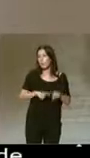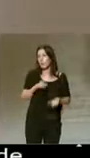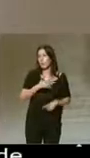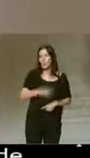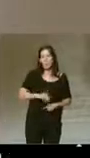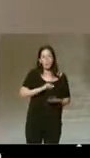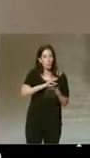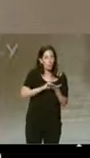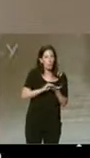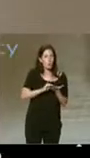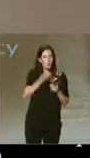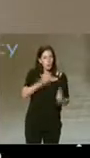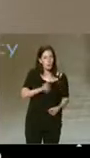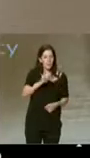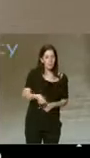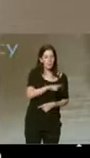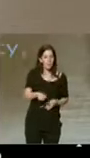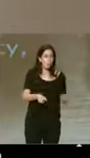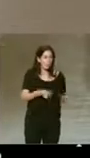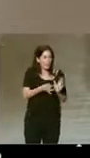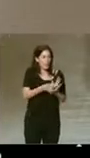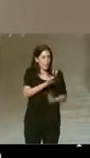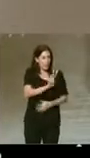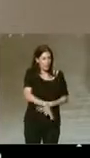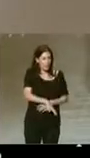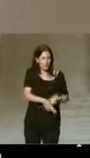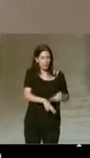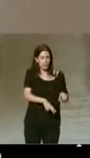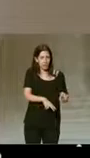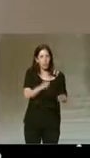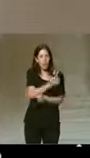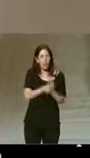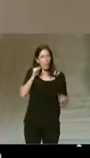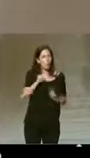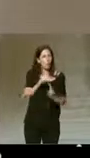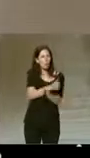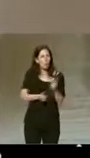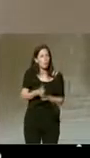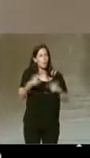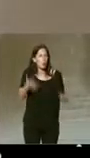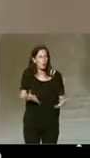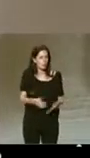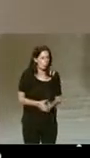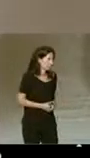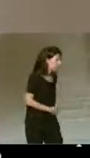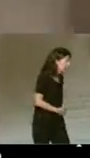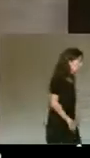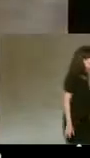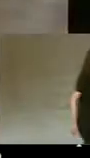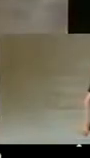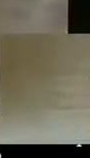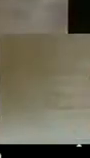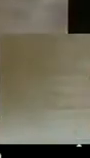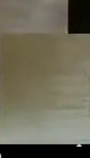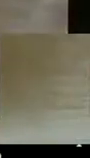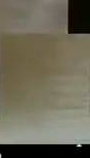taking into account the time that it takes you to obtain service, then that's a way to measure it, but perhaps you would